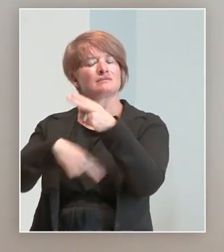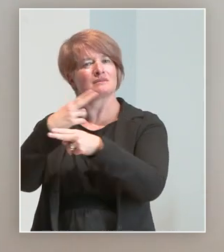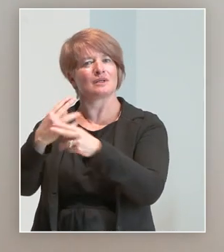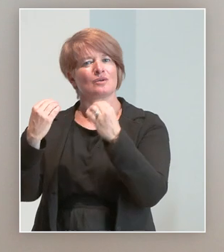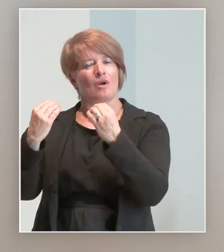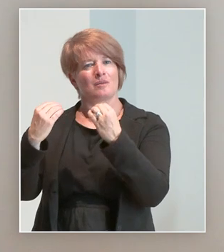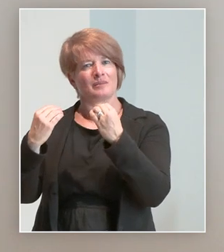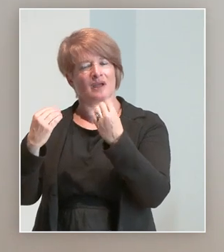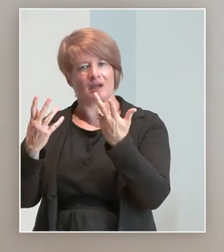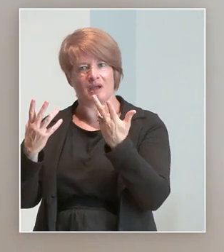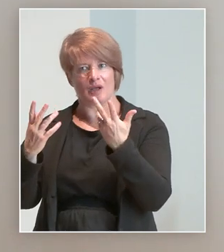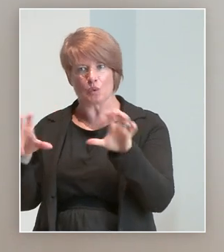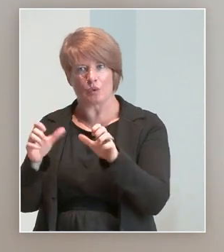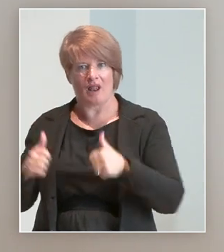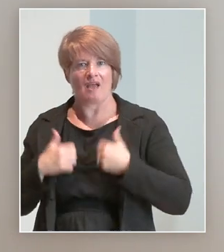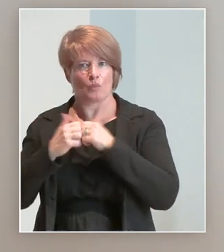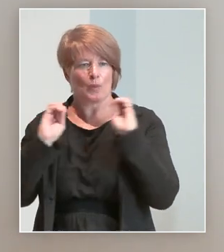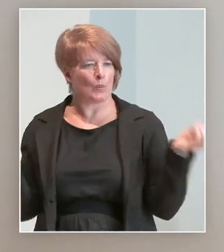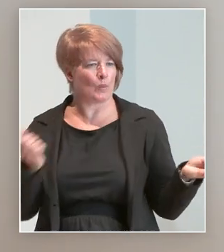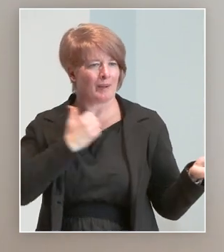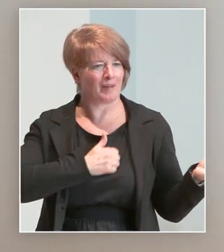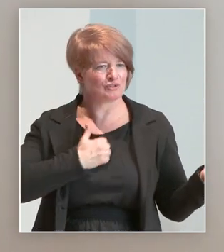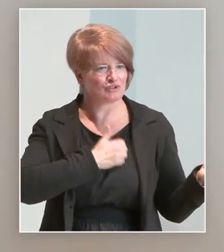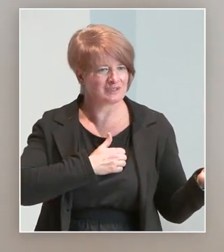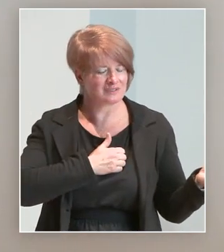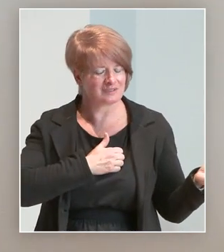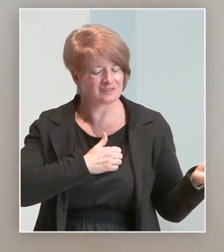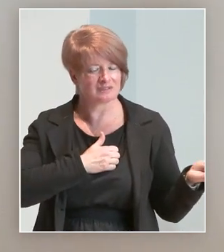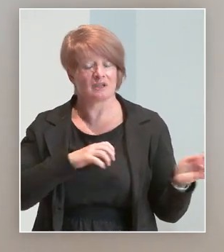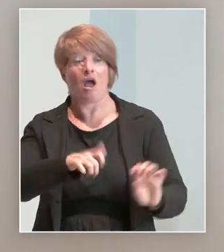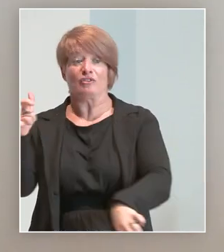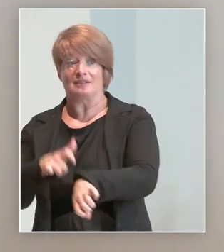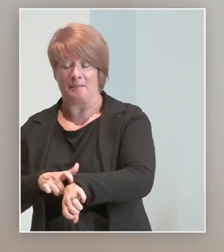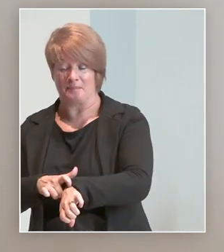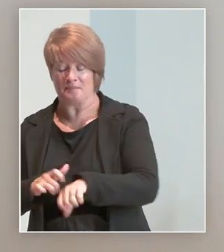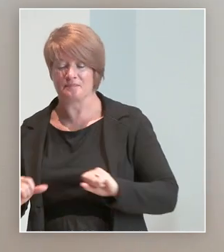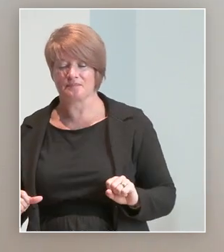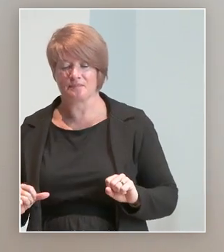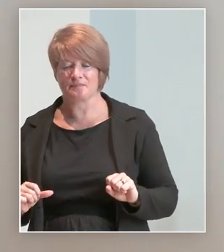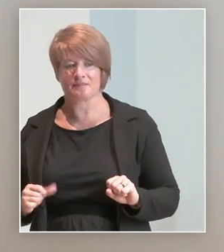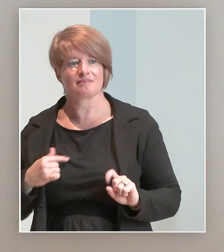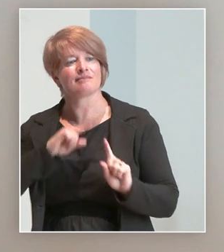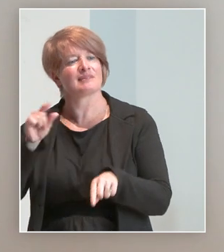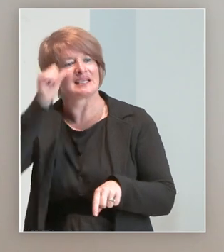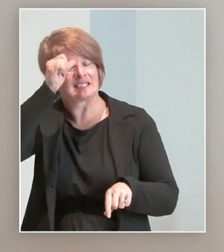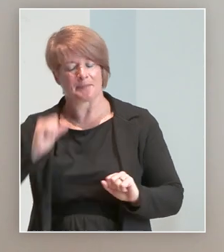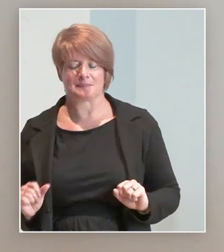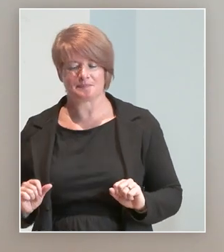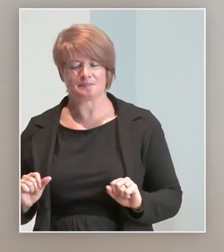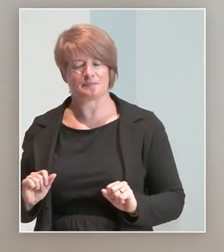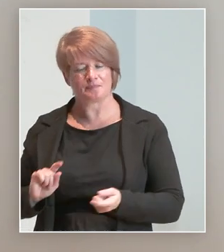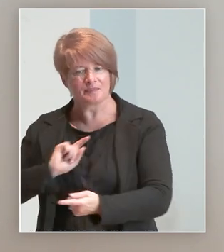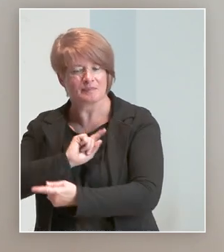the math of doing life without apology. Between the spaces of another time, I am in India. This is where I